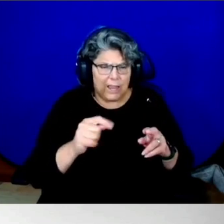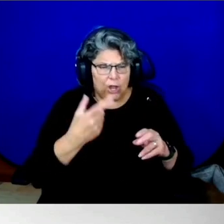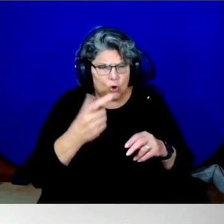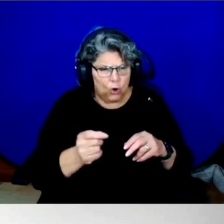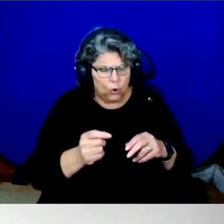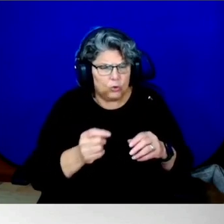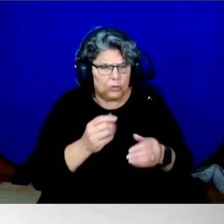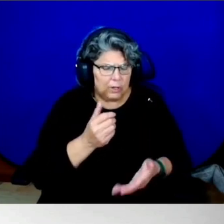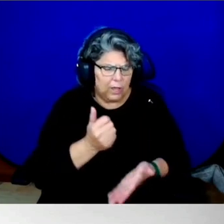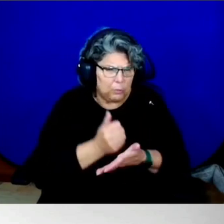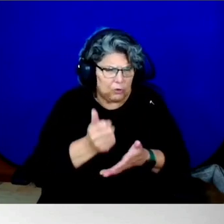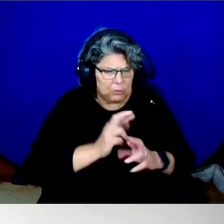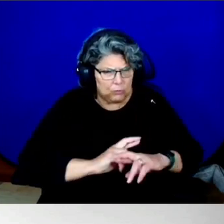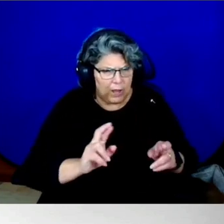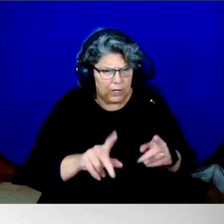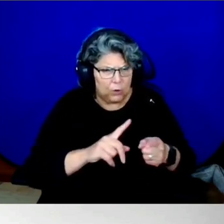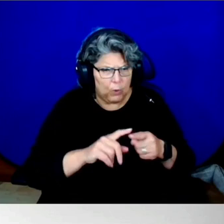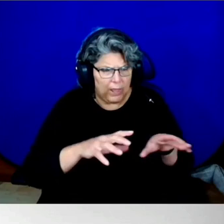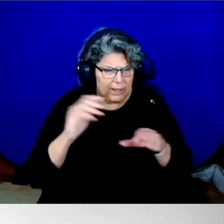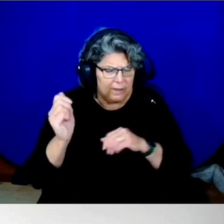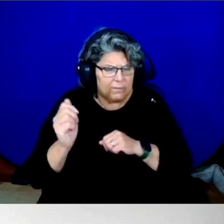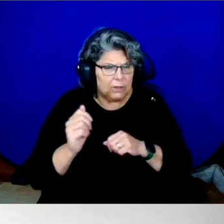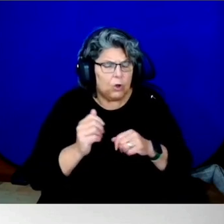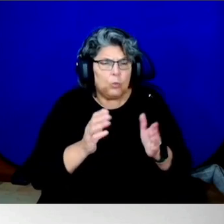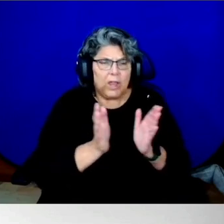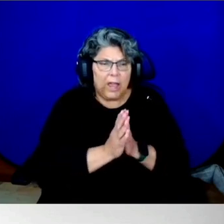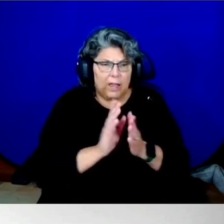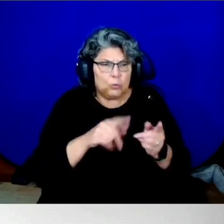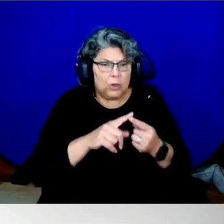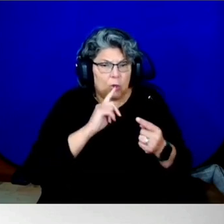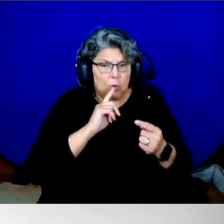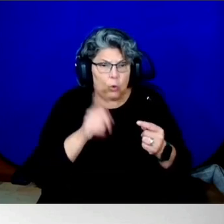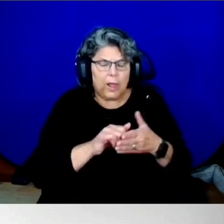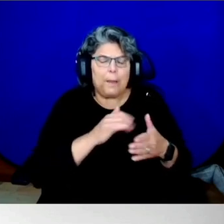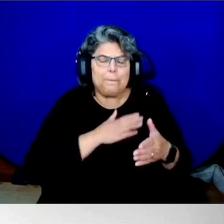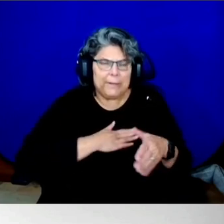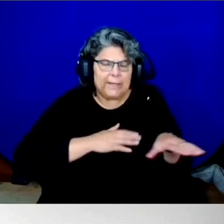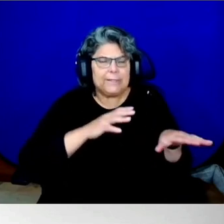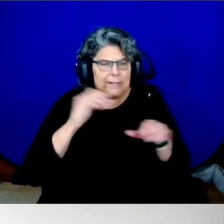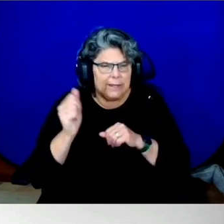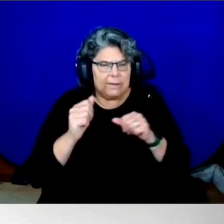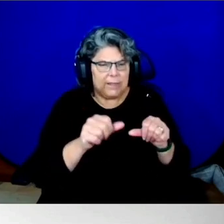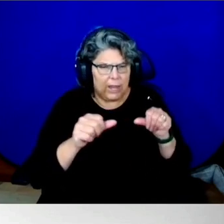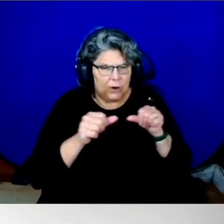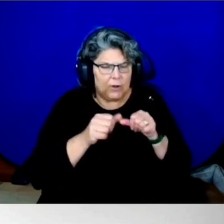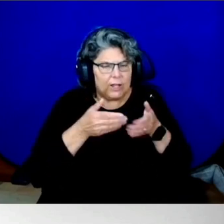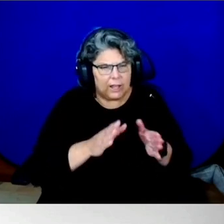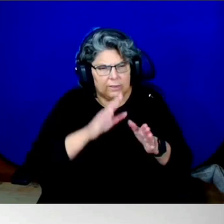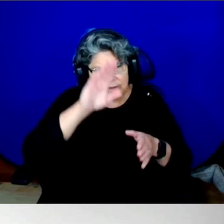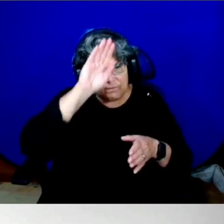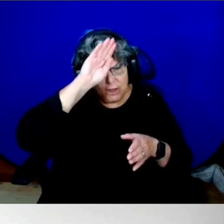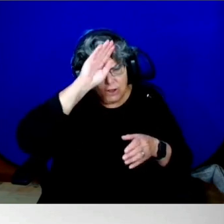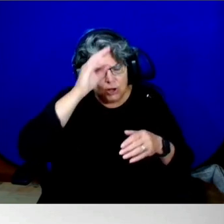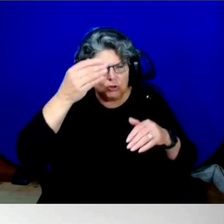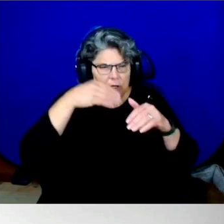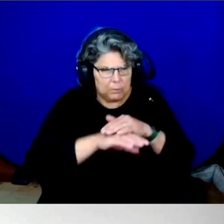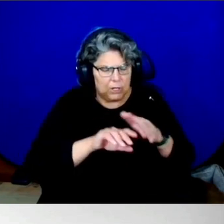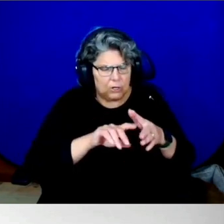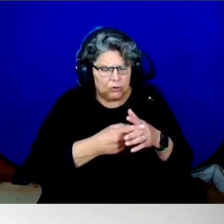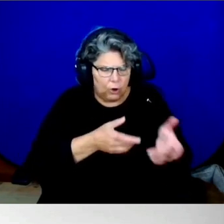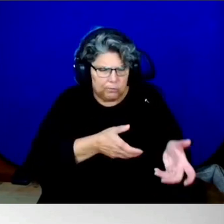We ask that when the order does go out that you leave the area, and that allows the firefighters to get in and start fighting the